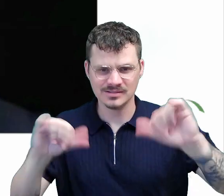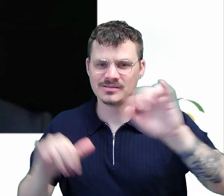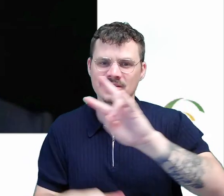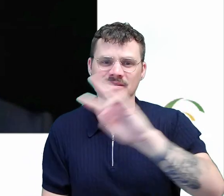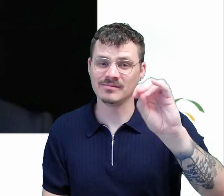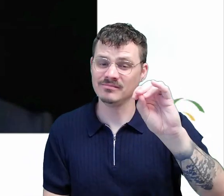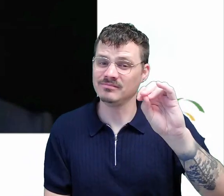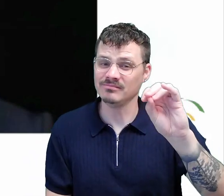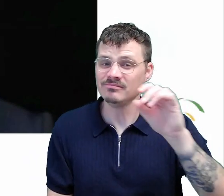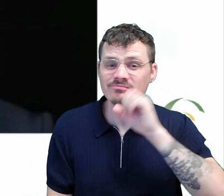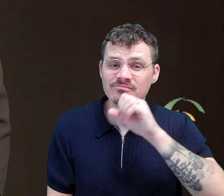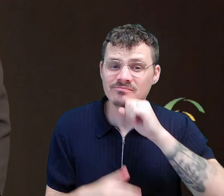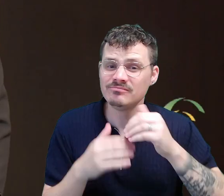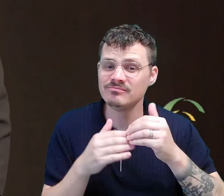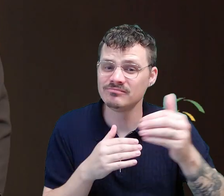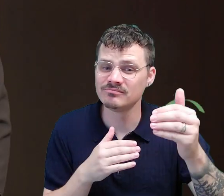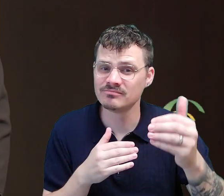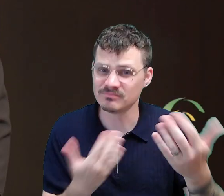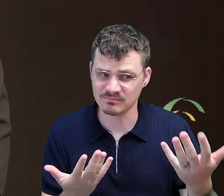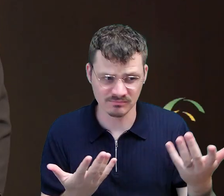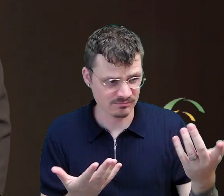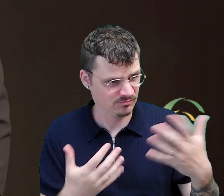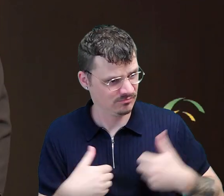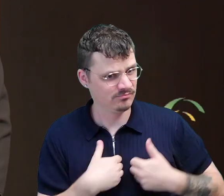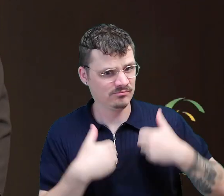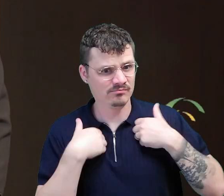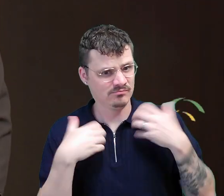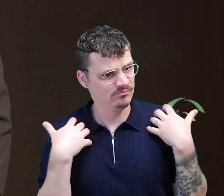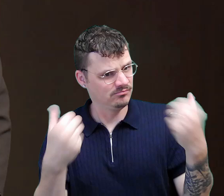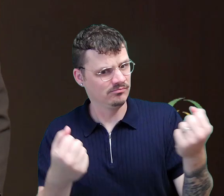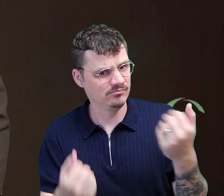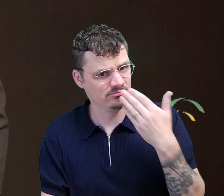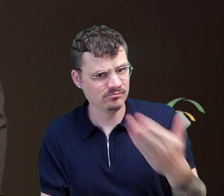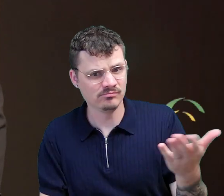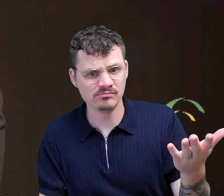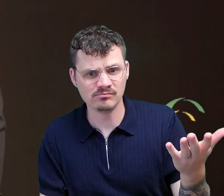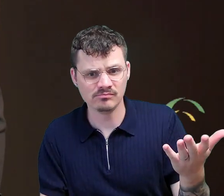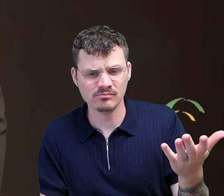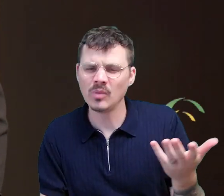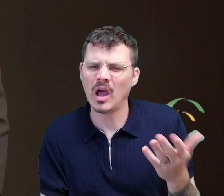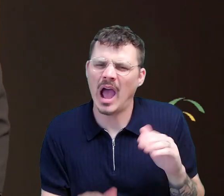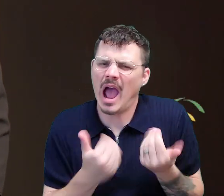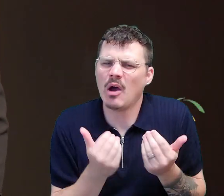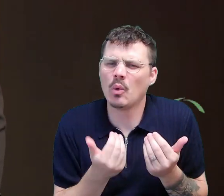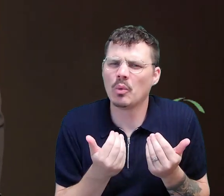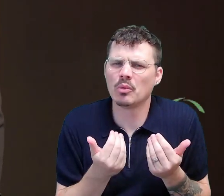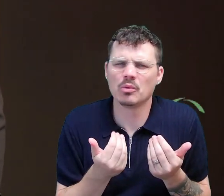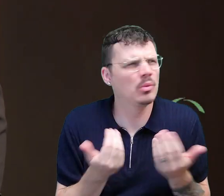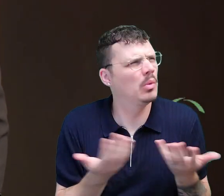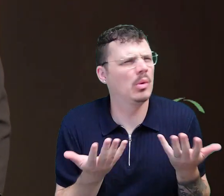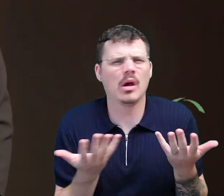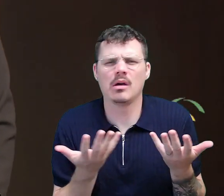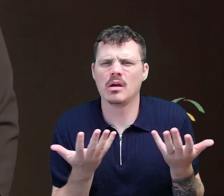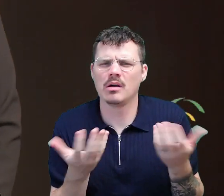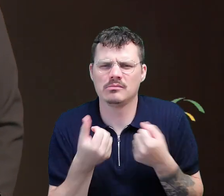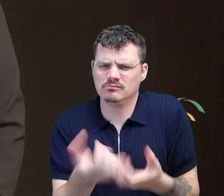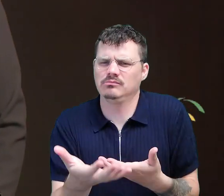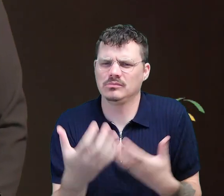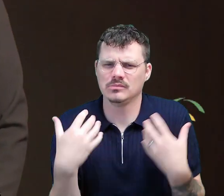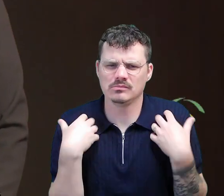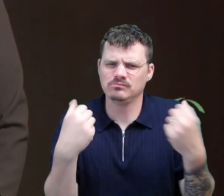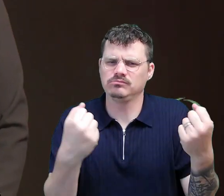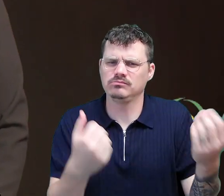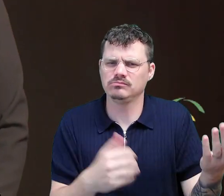70. Did all right, didn't he? What was it? What was it?